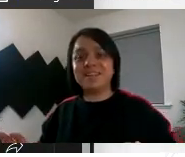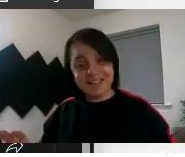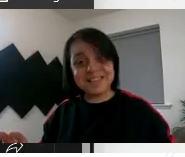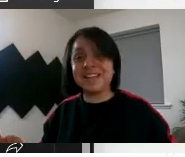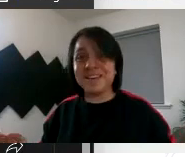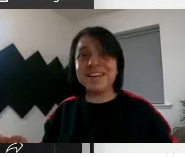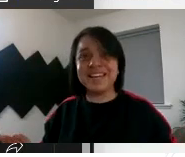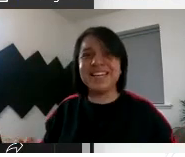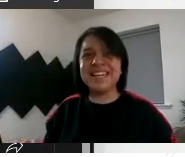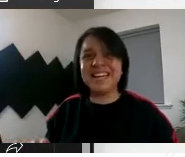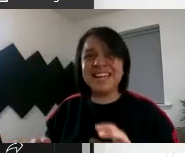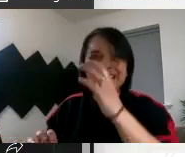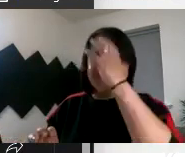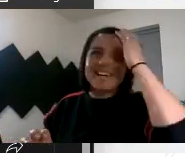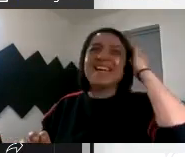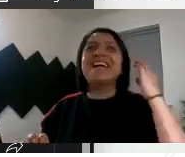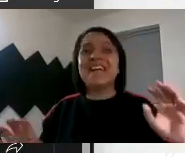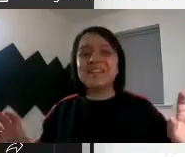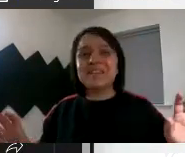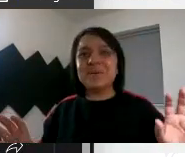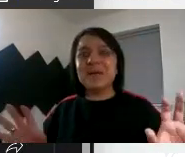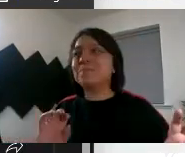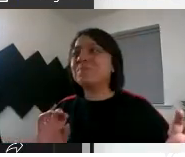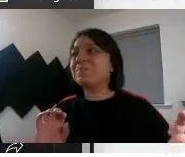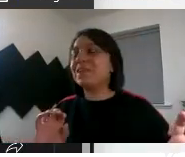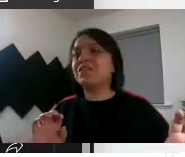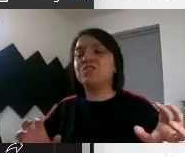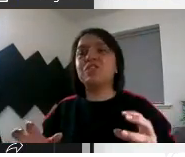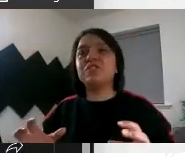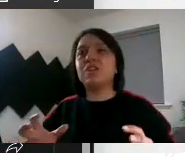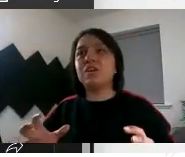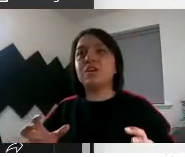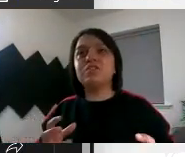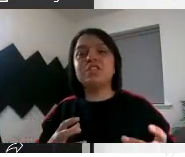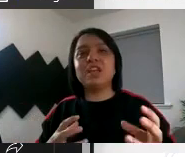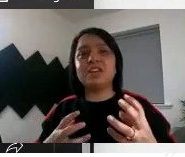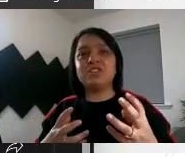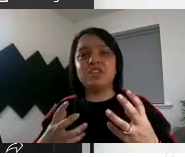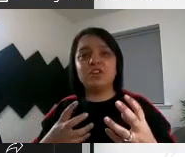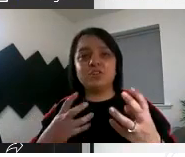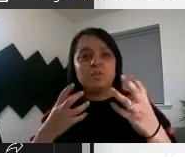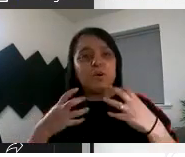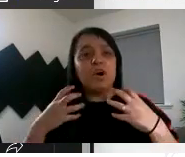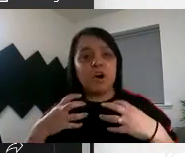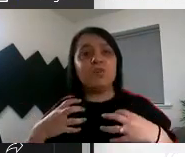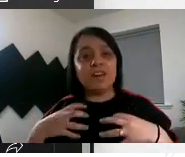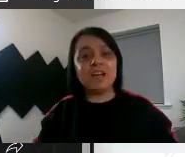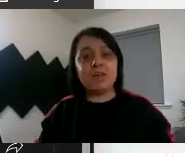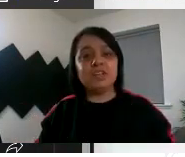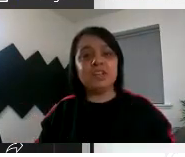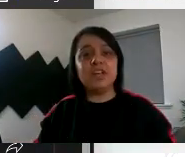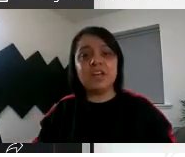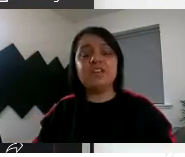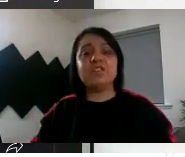Yes, that's right. Yeah, so she's actually put her own